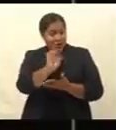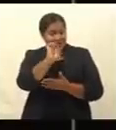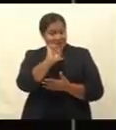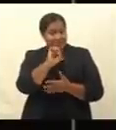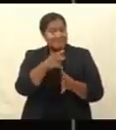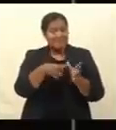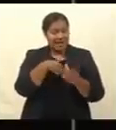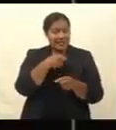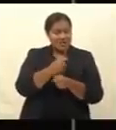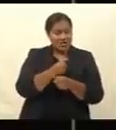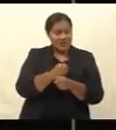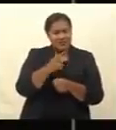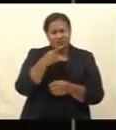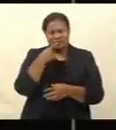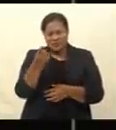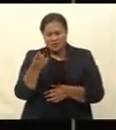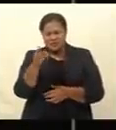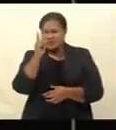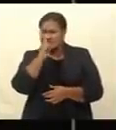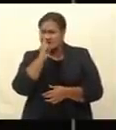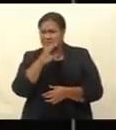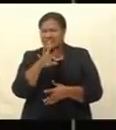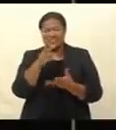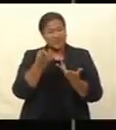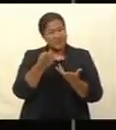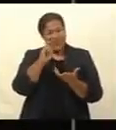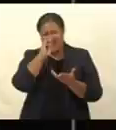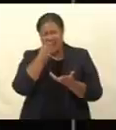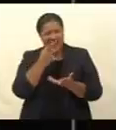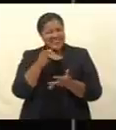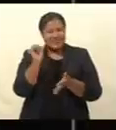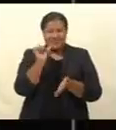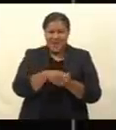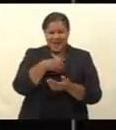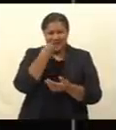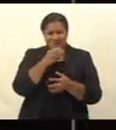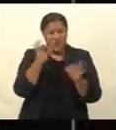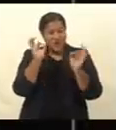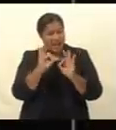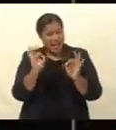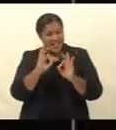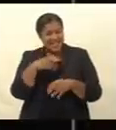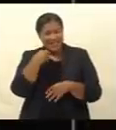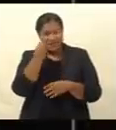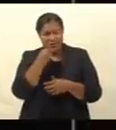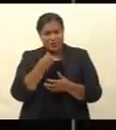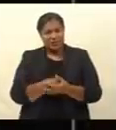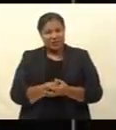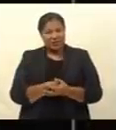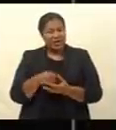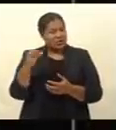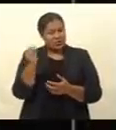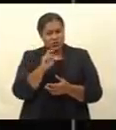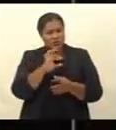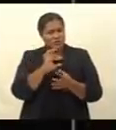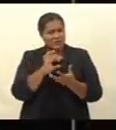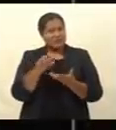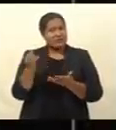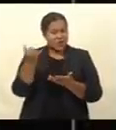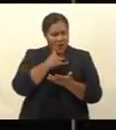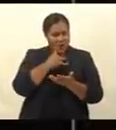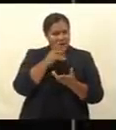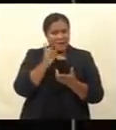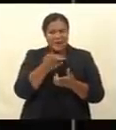Ayasaid Kayum says people who can afford or have food supplies should not make calls, as they will be depriving